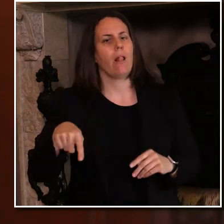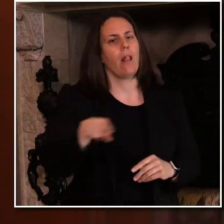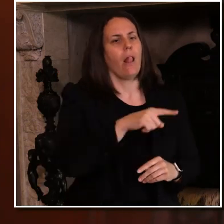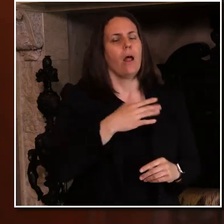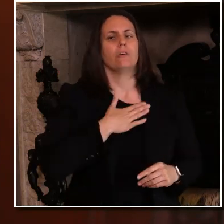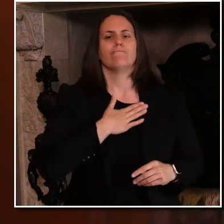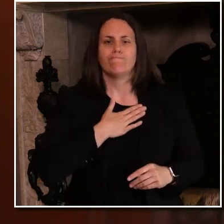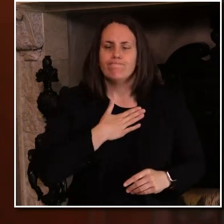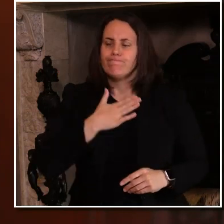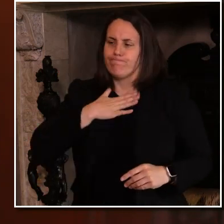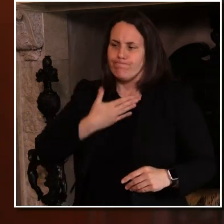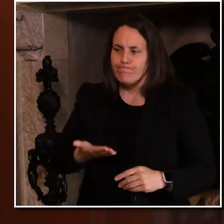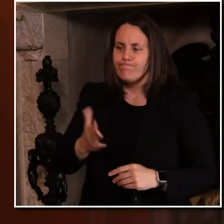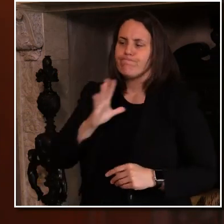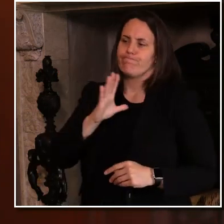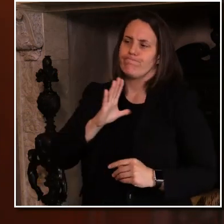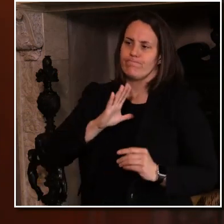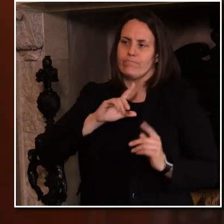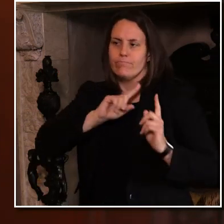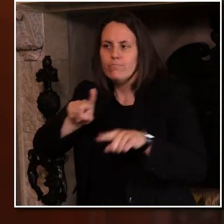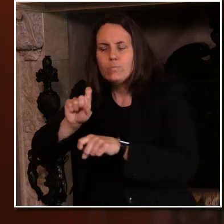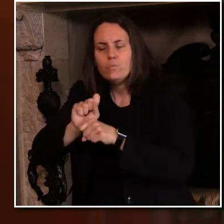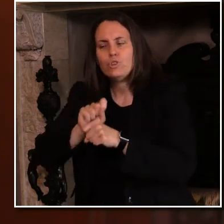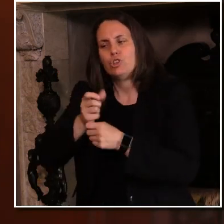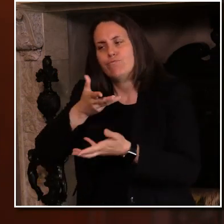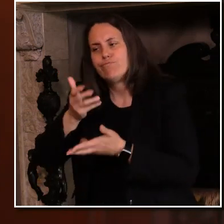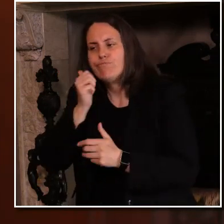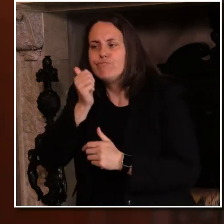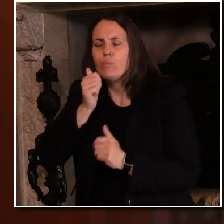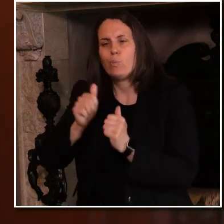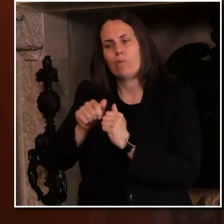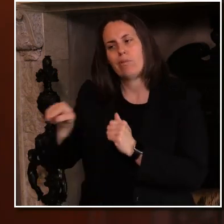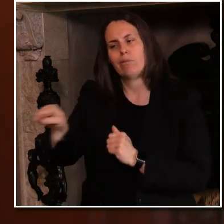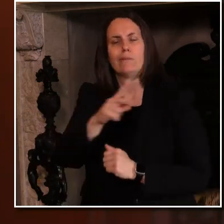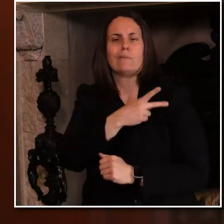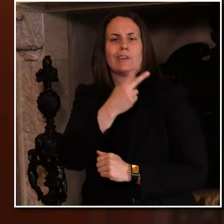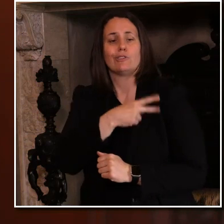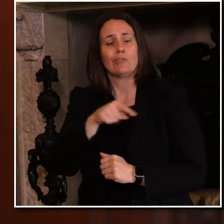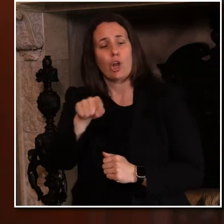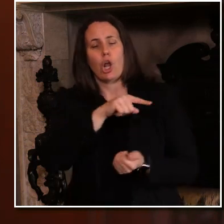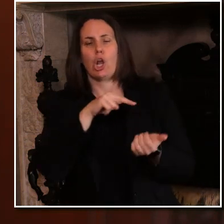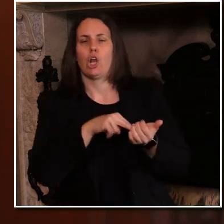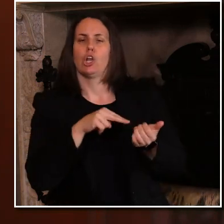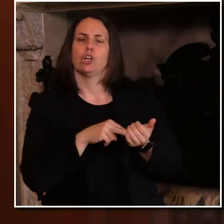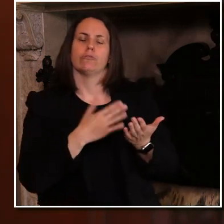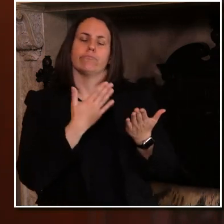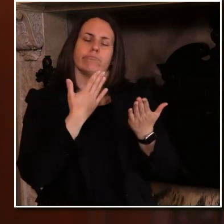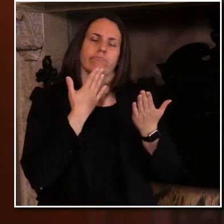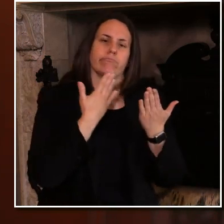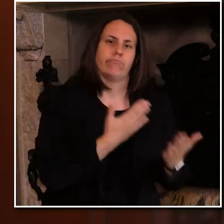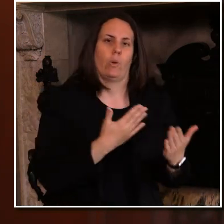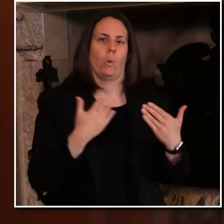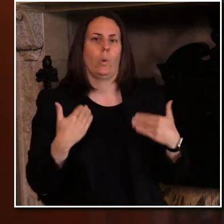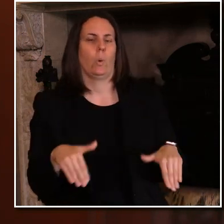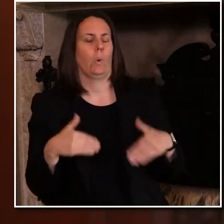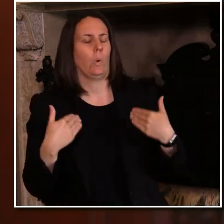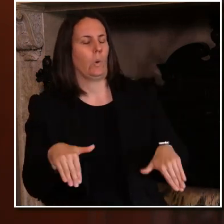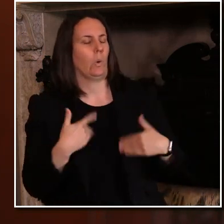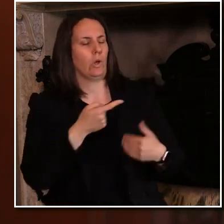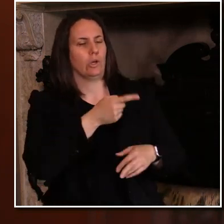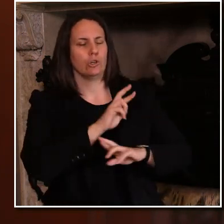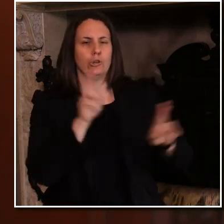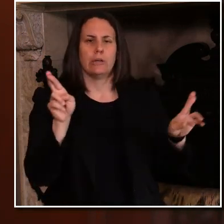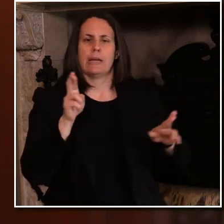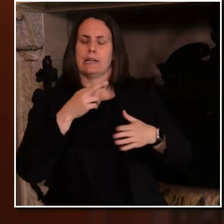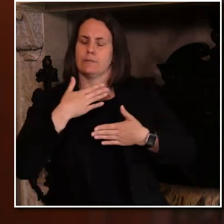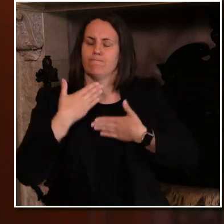these challenging and unprecedented times, nurses continue to rise to the occasion, providing comfort and care to those who